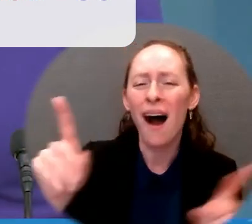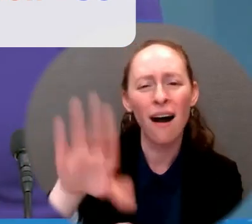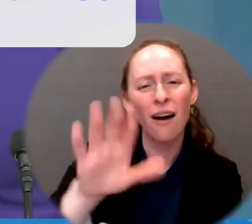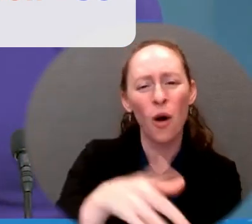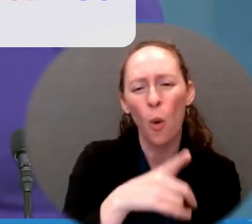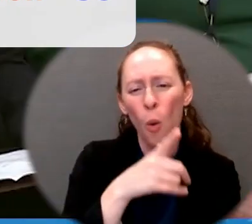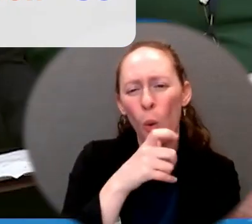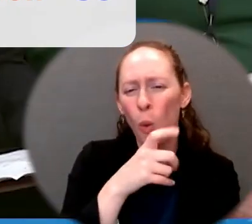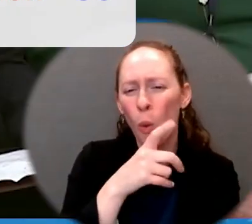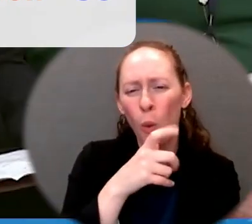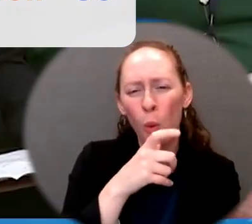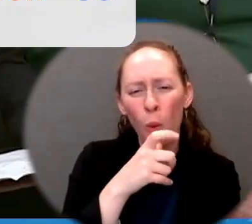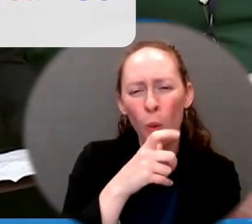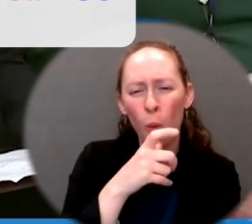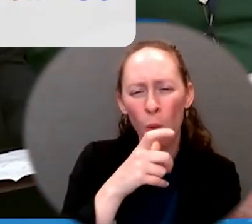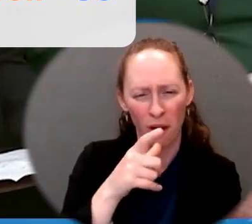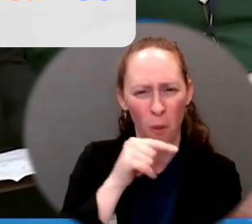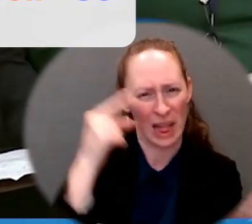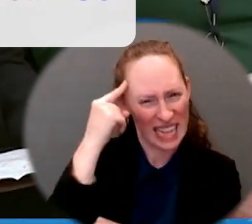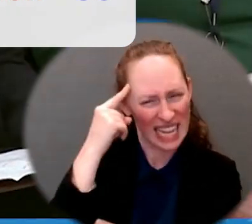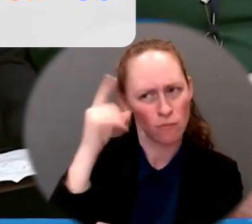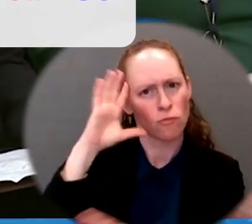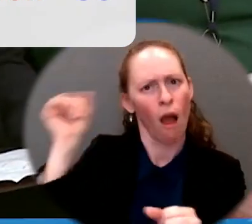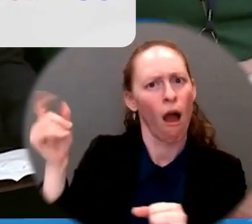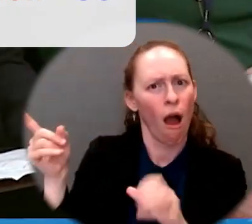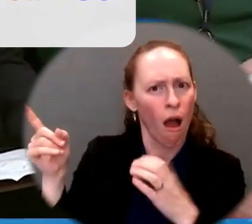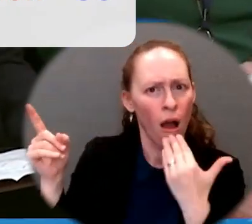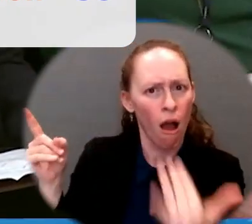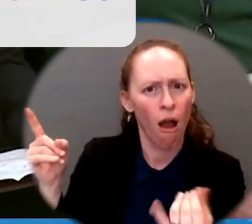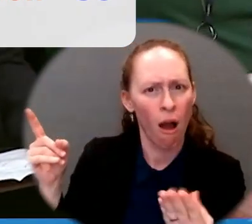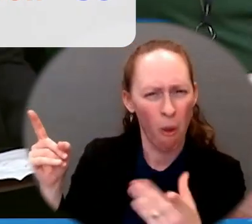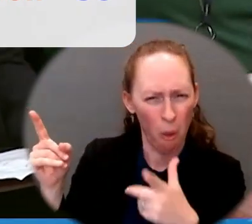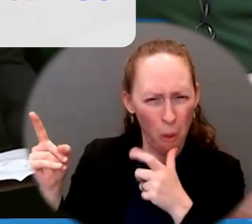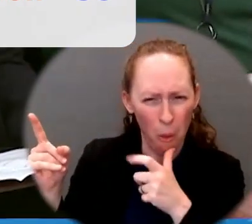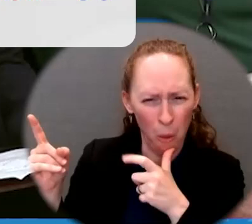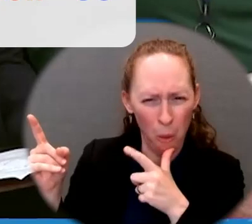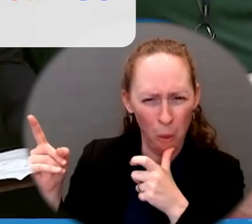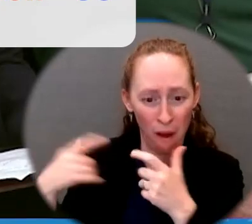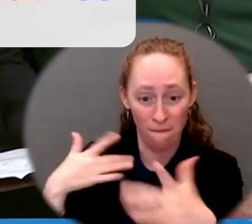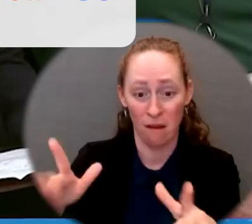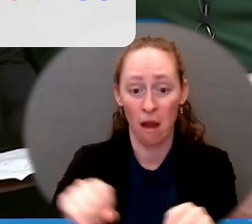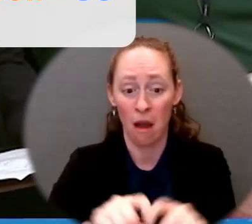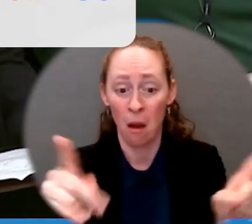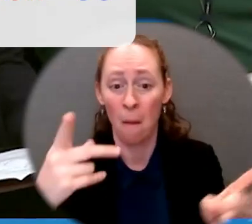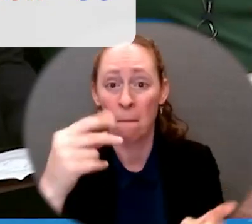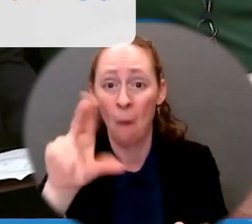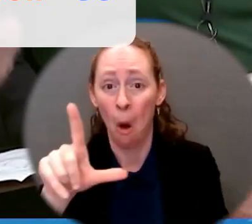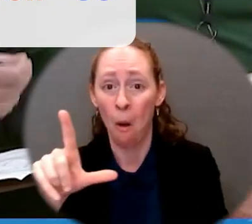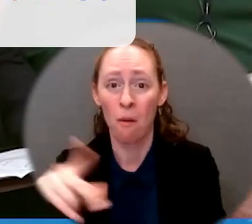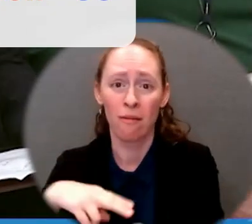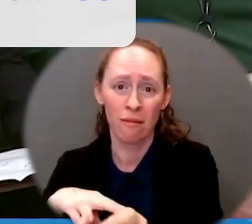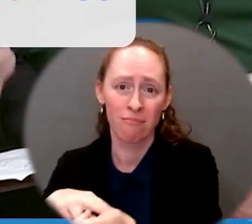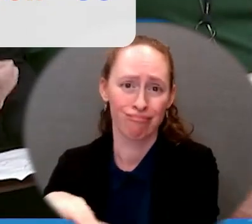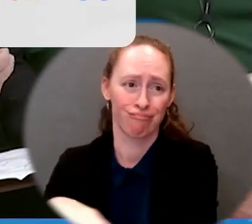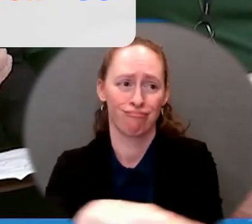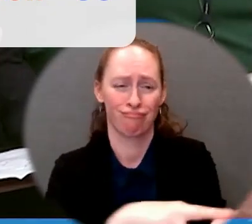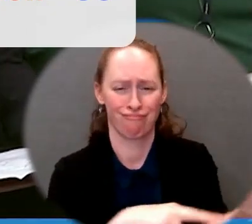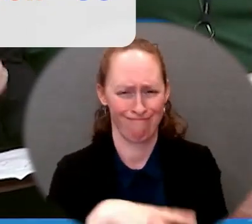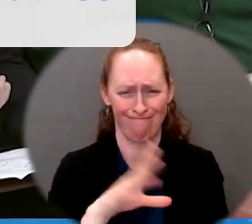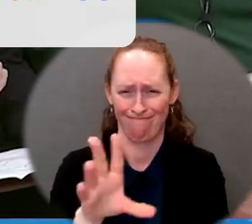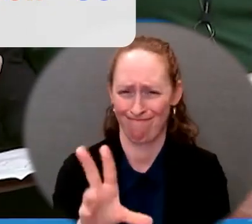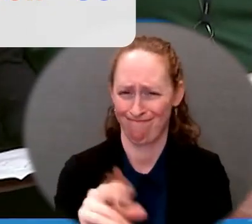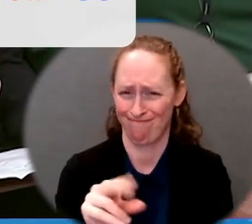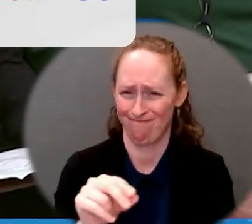who exactly thinks the president is doing a good job on inflation? Because we've got a new poll that finds he receives his lowest job